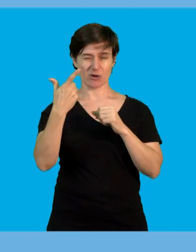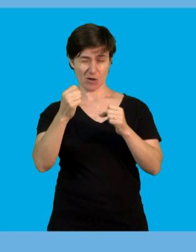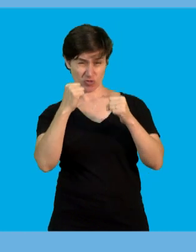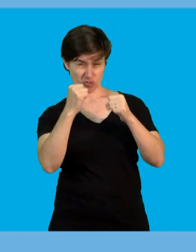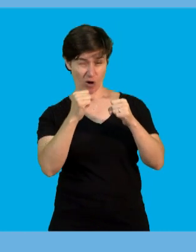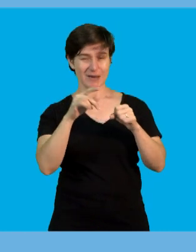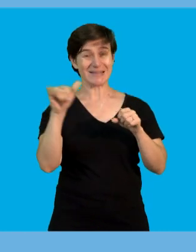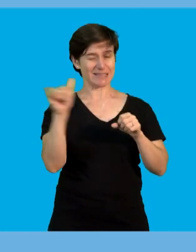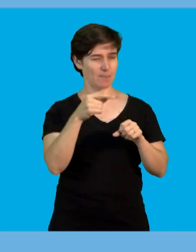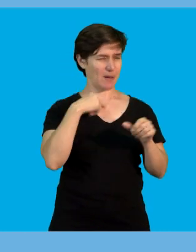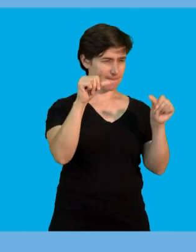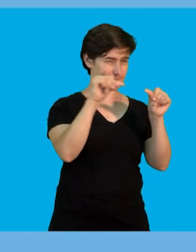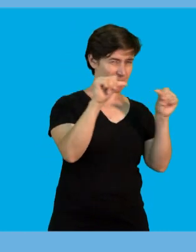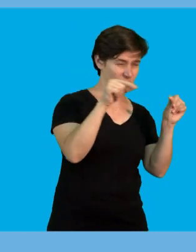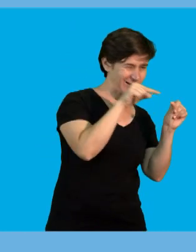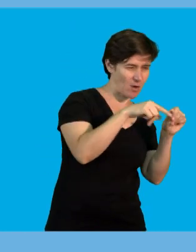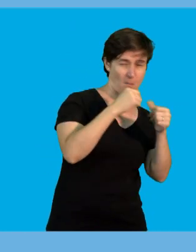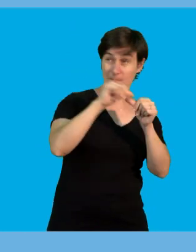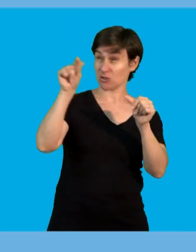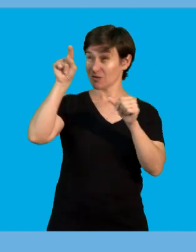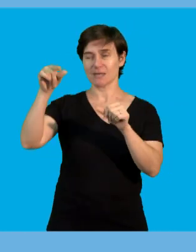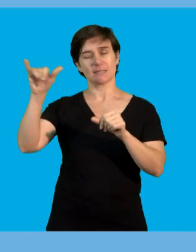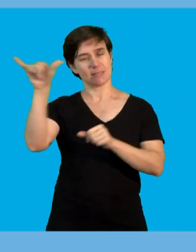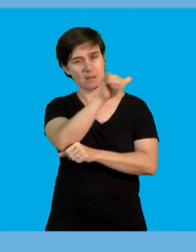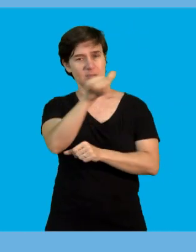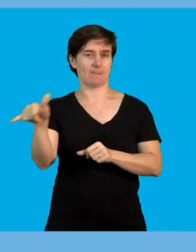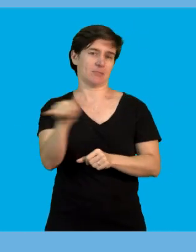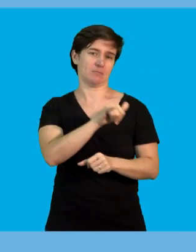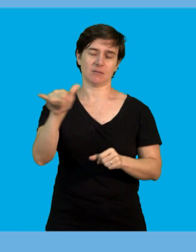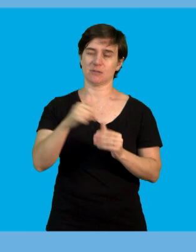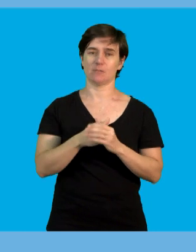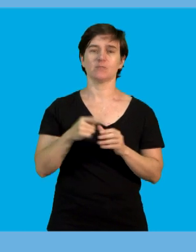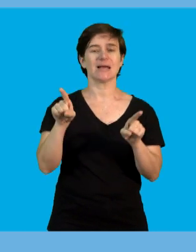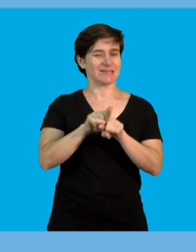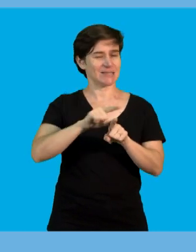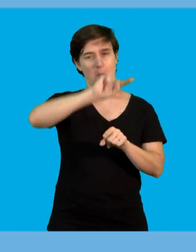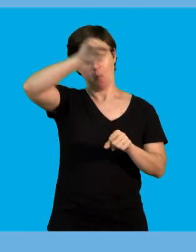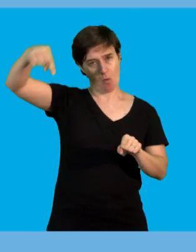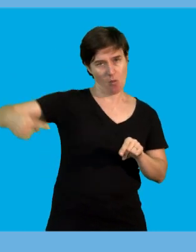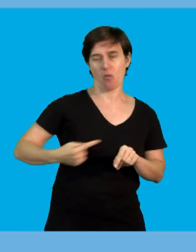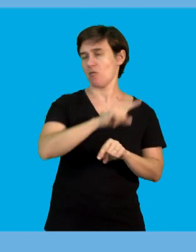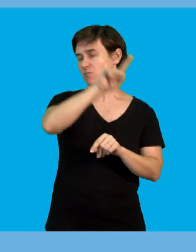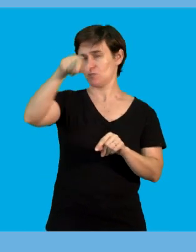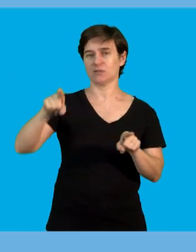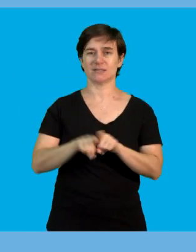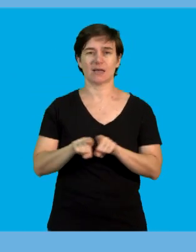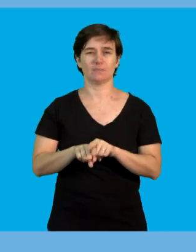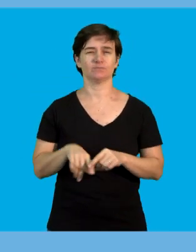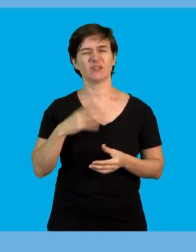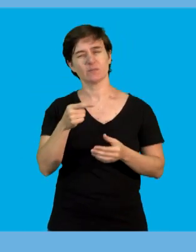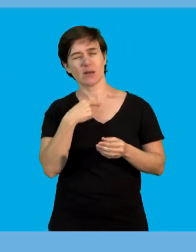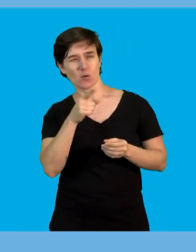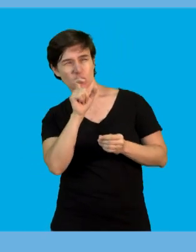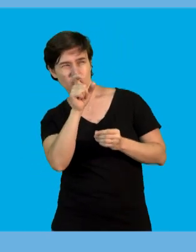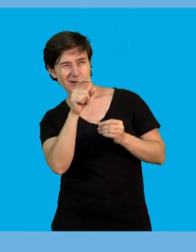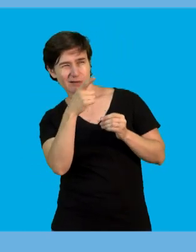in that pathway. So on this particular series diagram that we have, wherever we decide to measure our current strength, it is